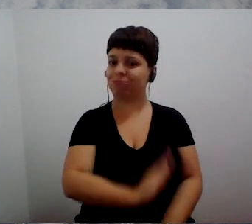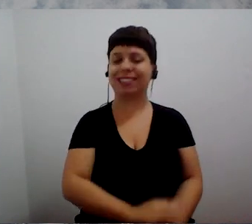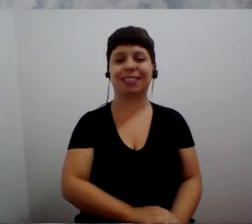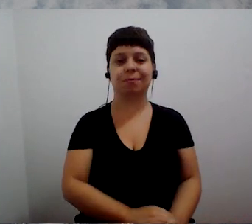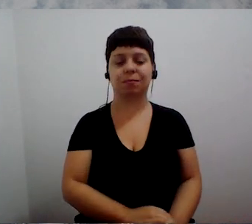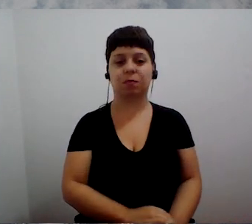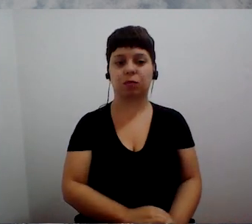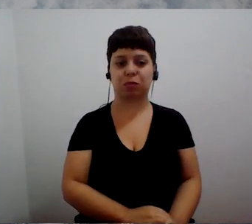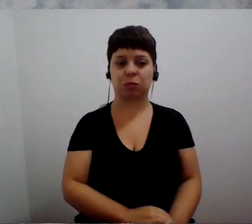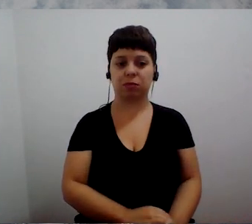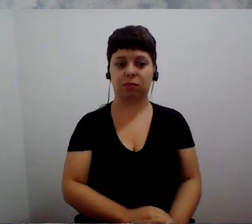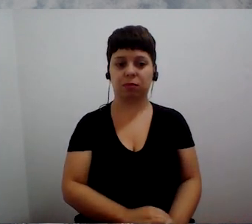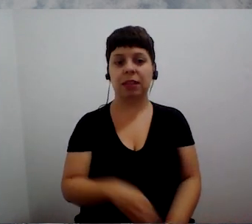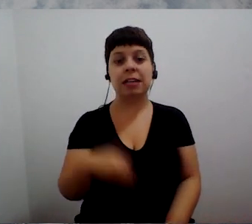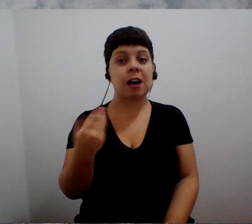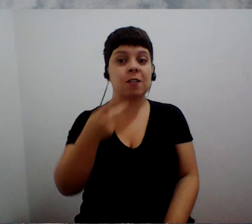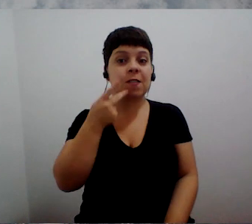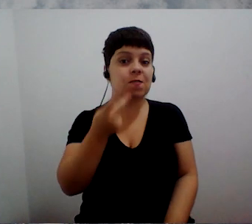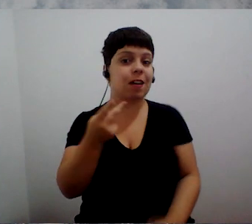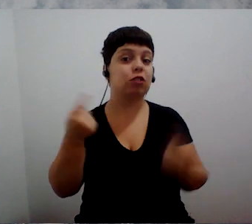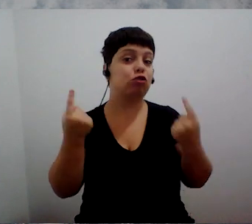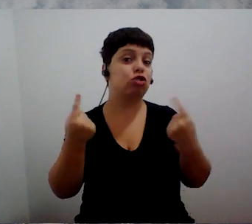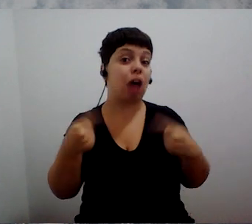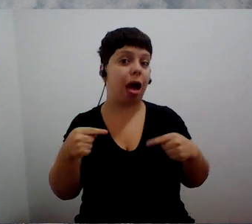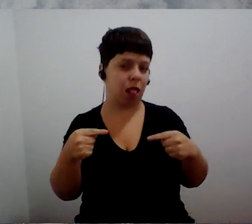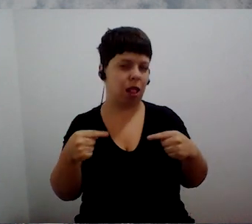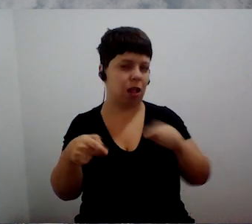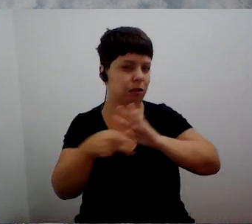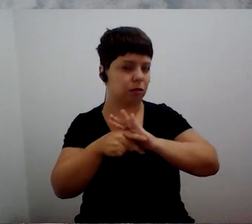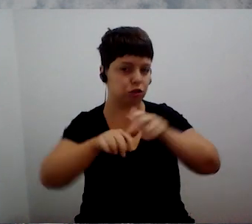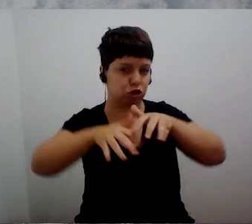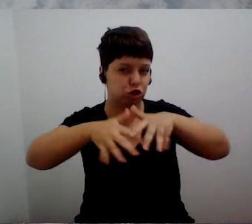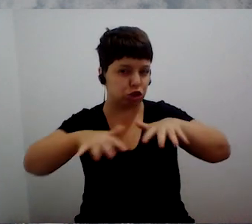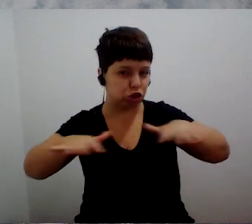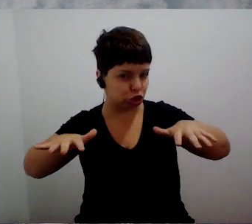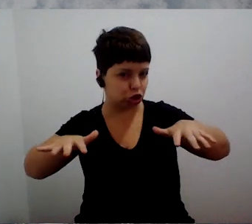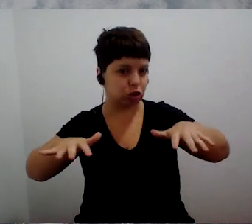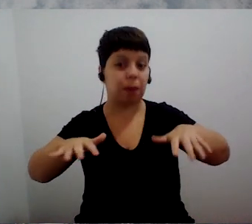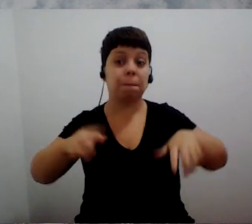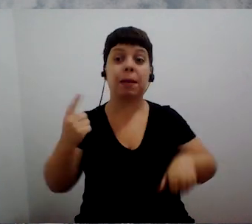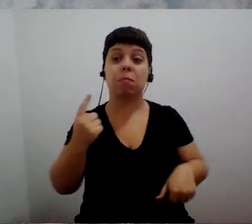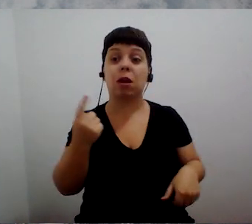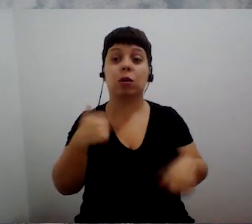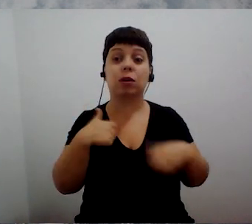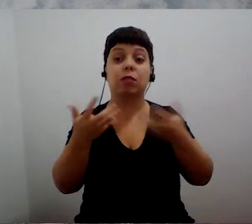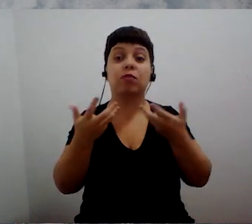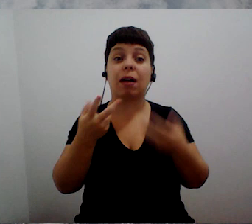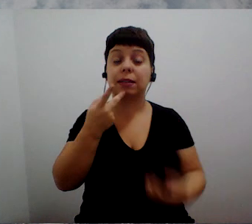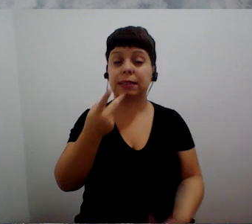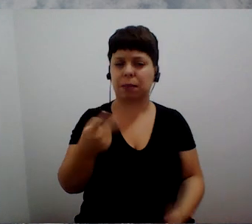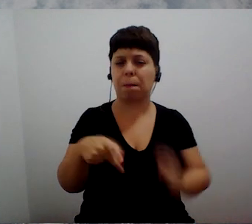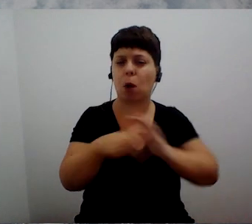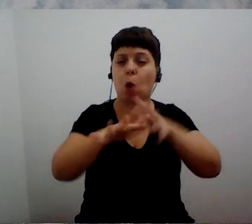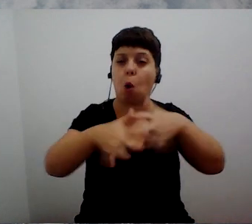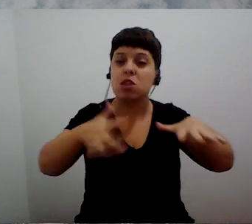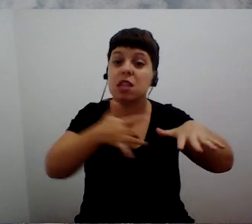Talking about the challenges facing the ocean, first I would like to mention that when it comes to ocean